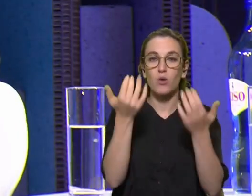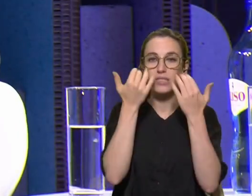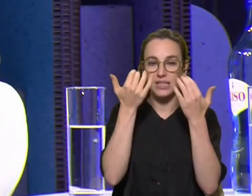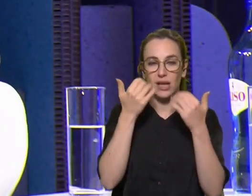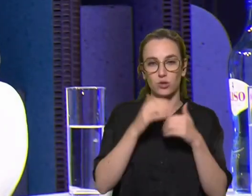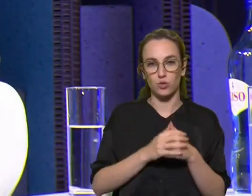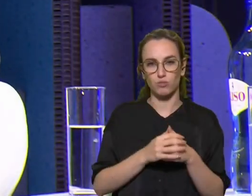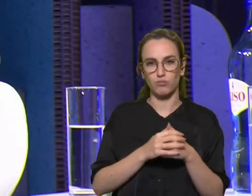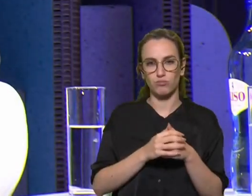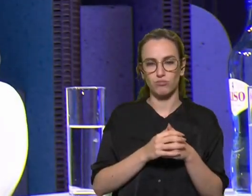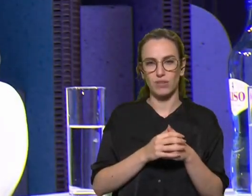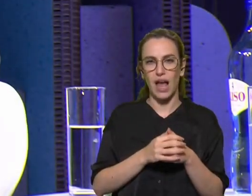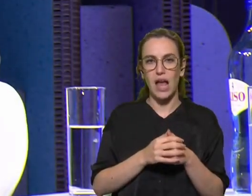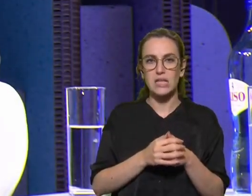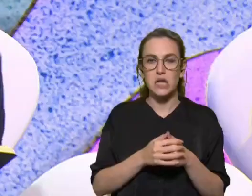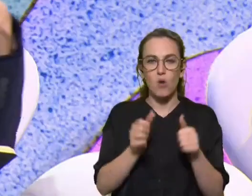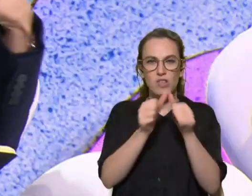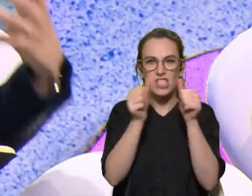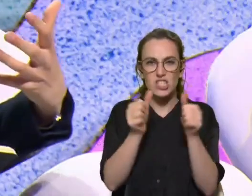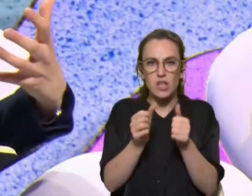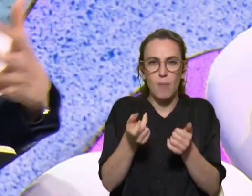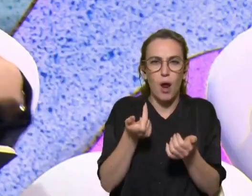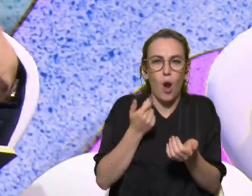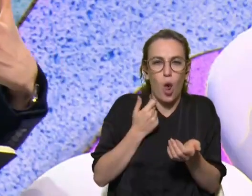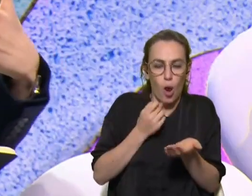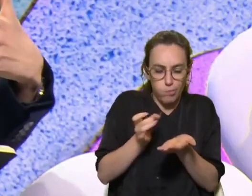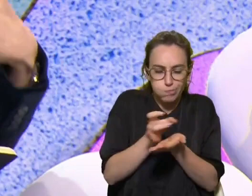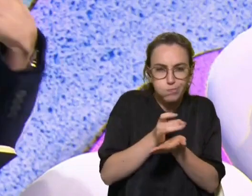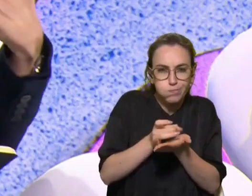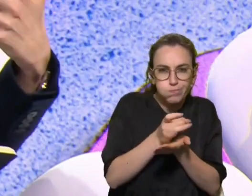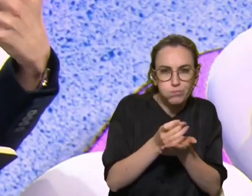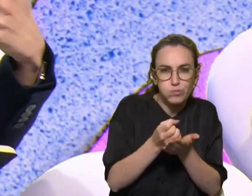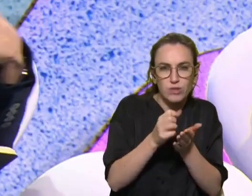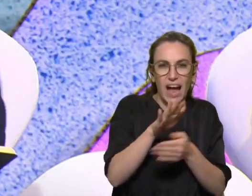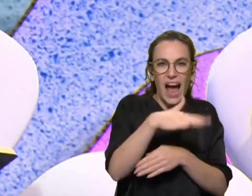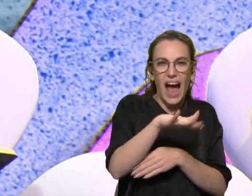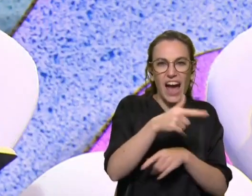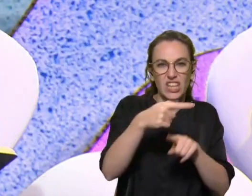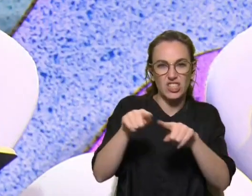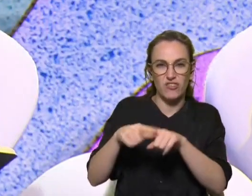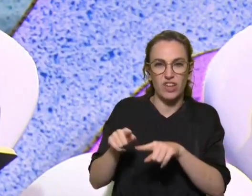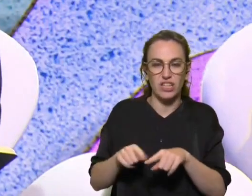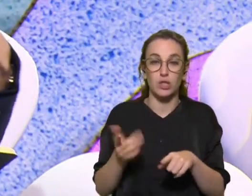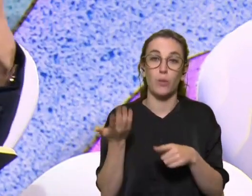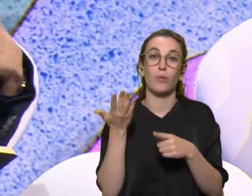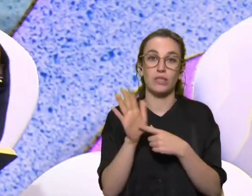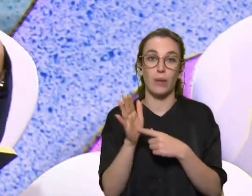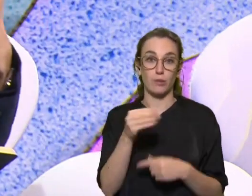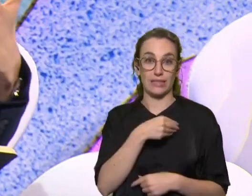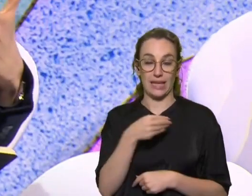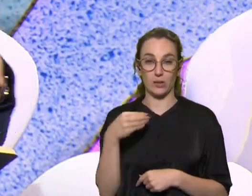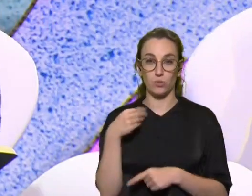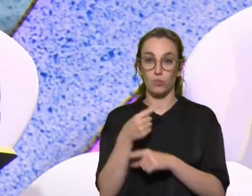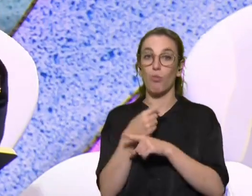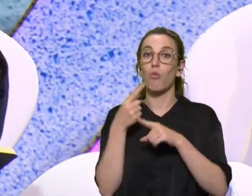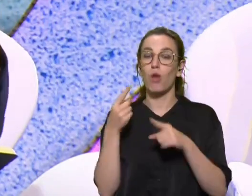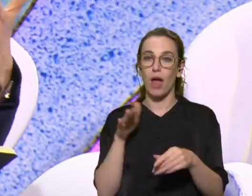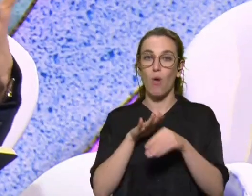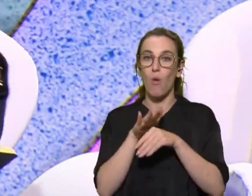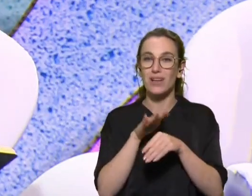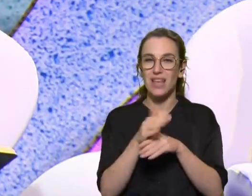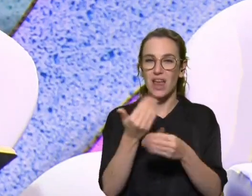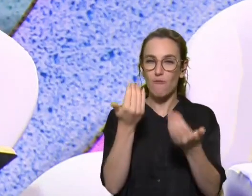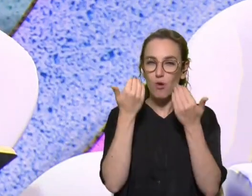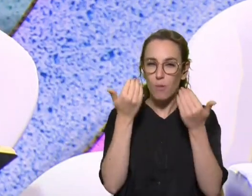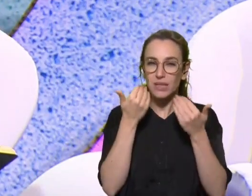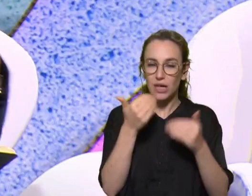which are little ecosystems in different areas in health. For example, that's the one that has developed more because access to data